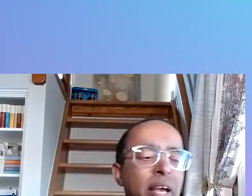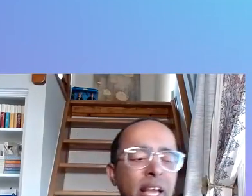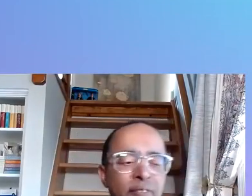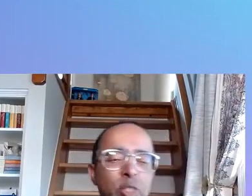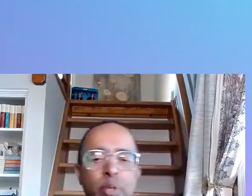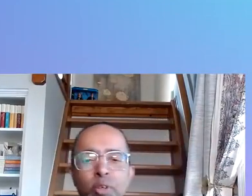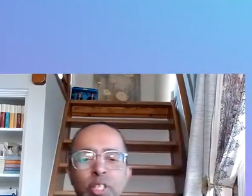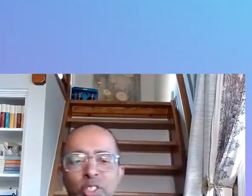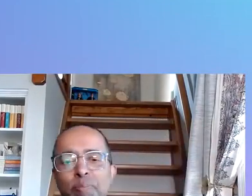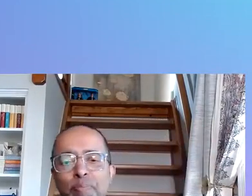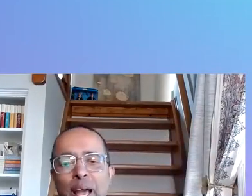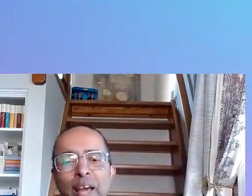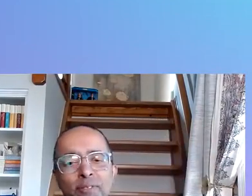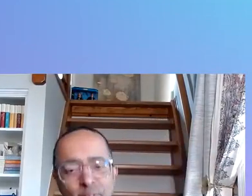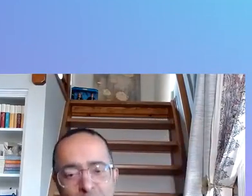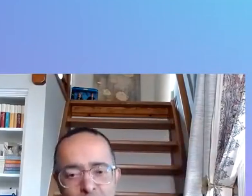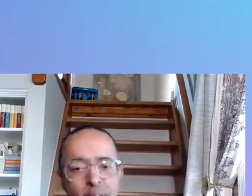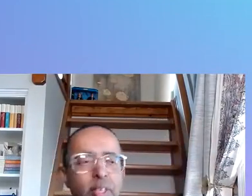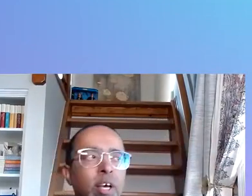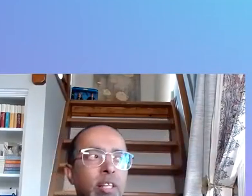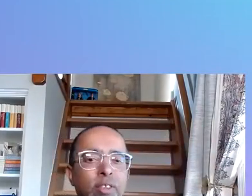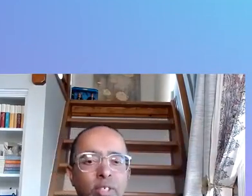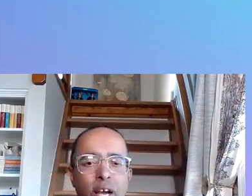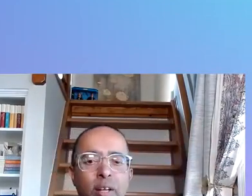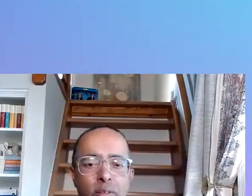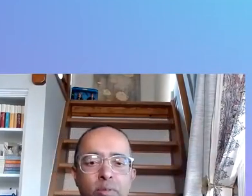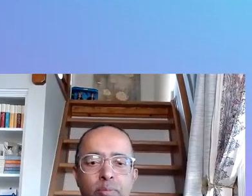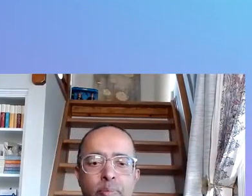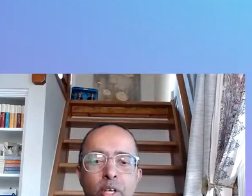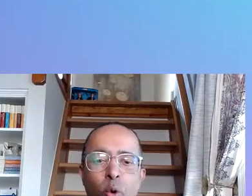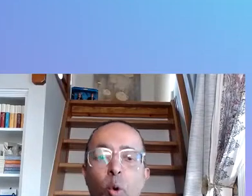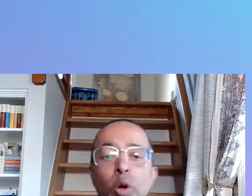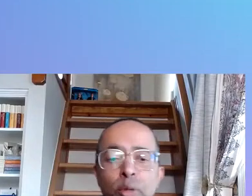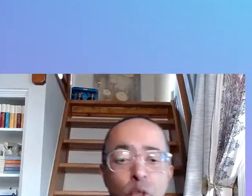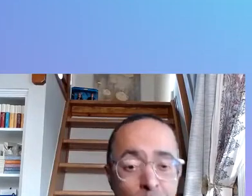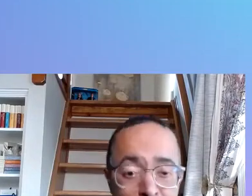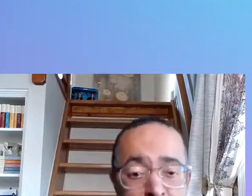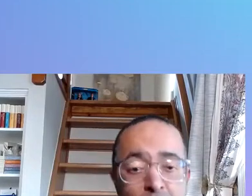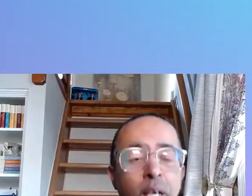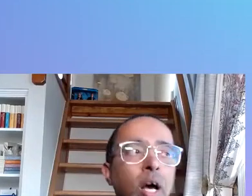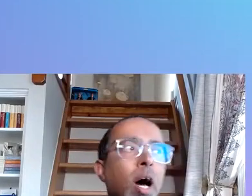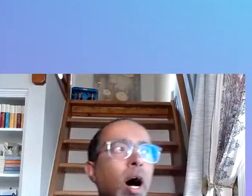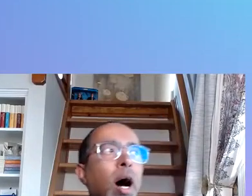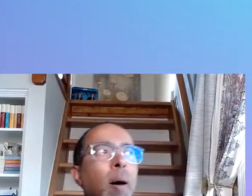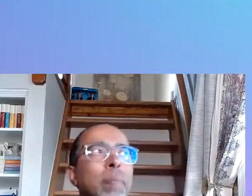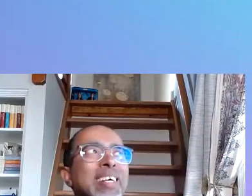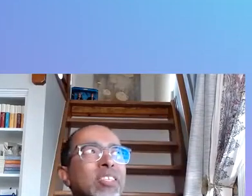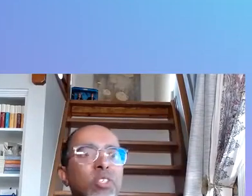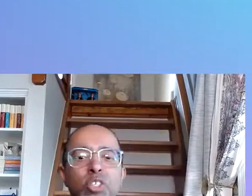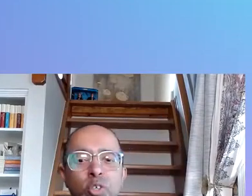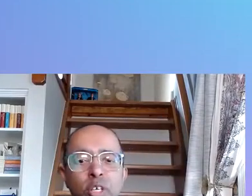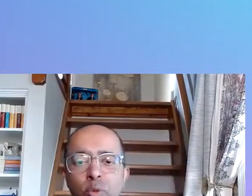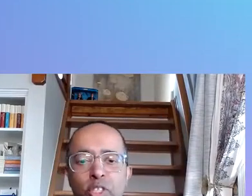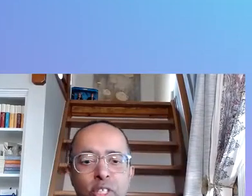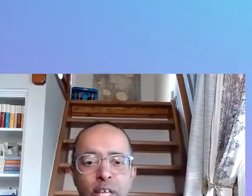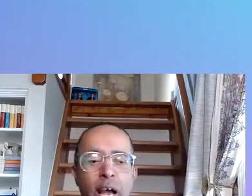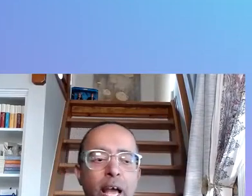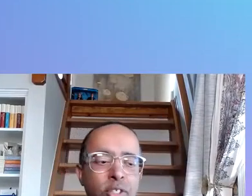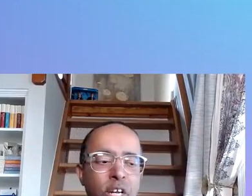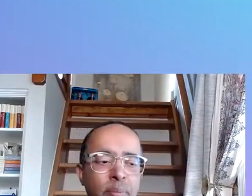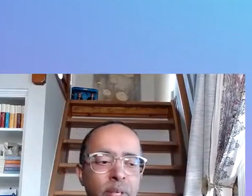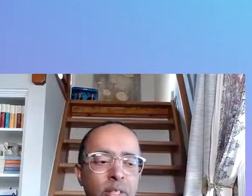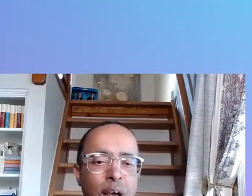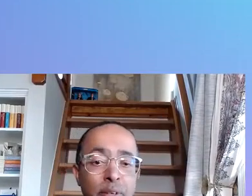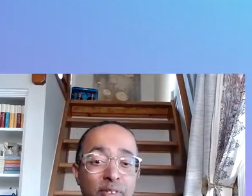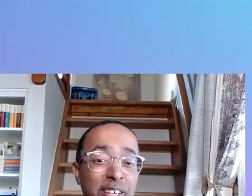apply. If it's purely just bad faith, like they're not being a horrible human being, there's a degree to which, yeah,